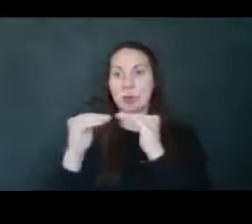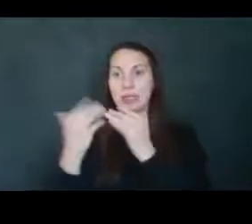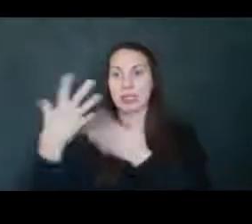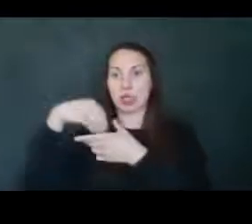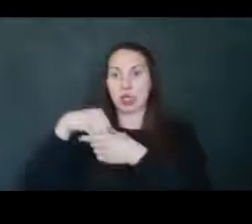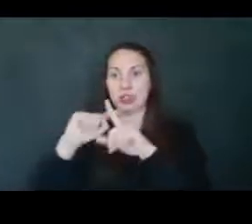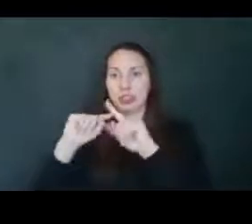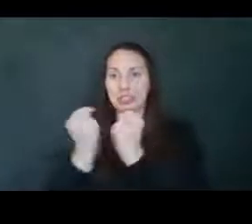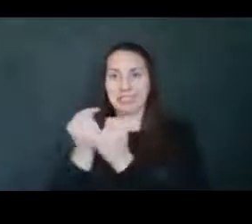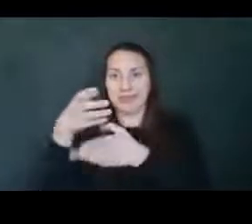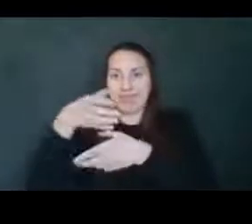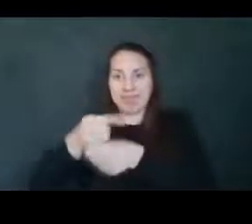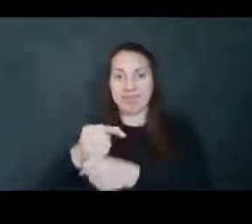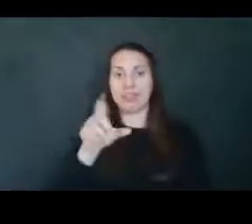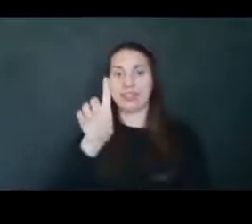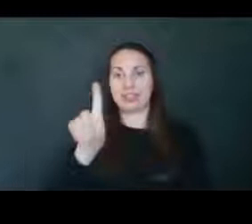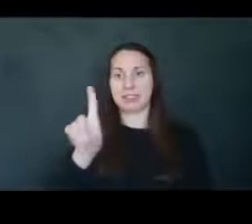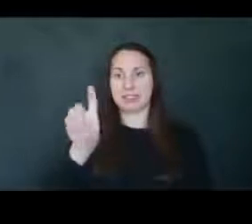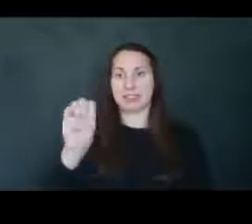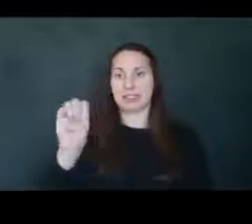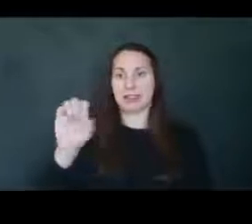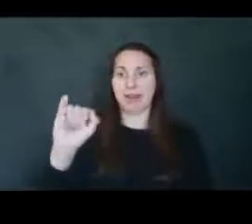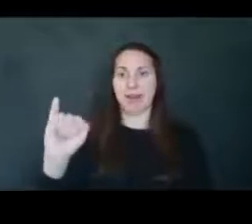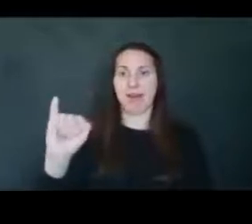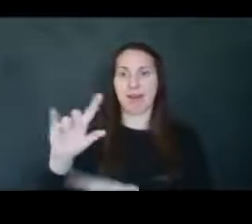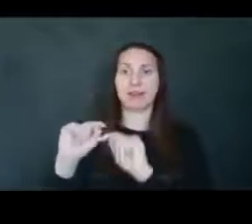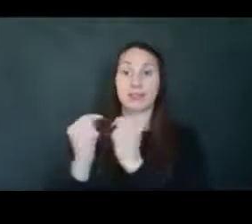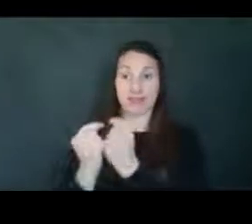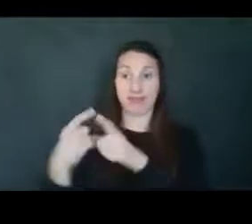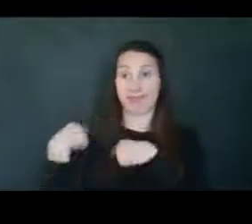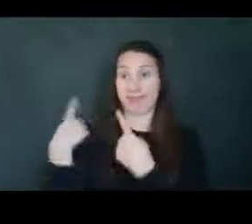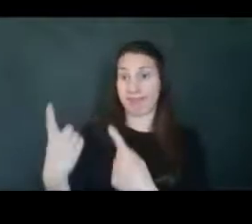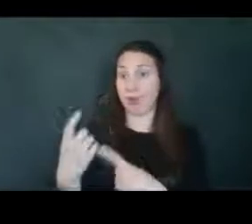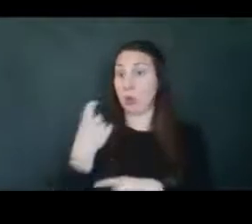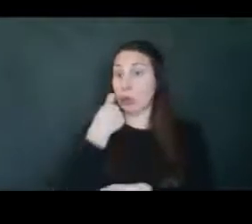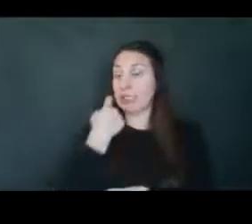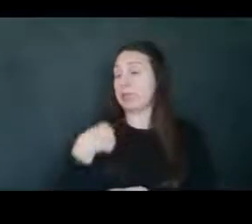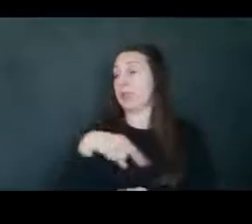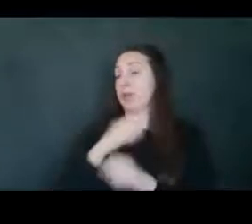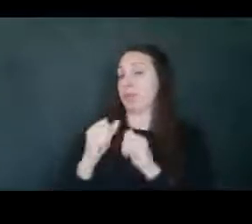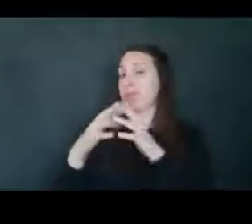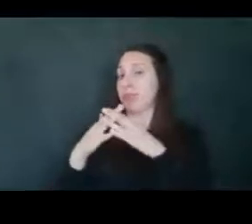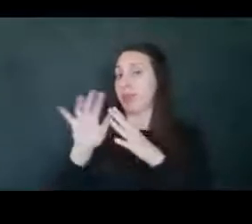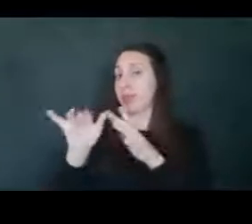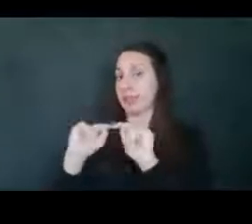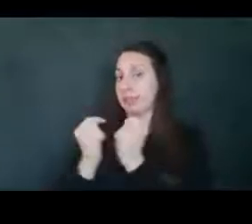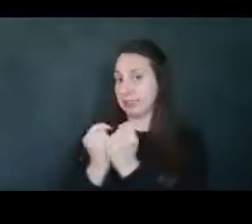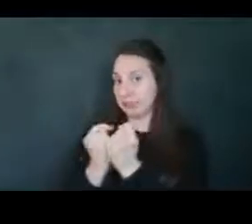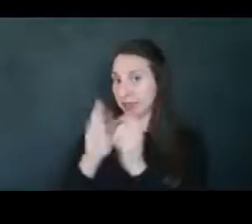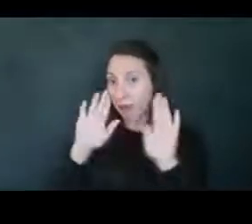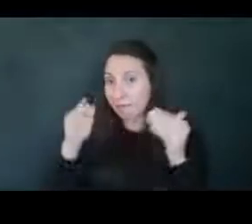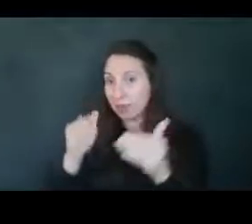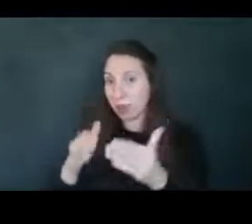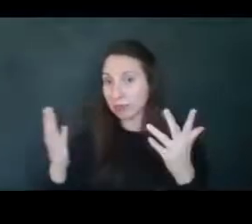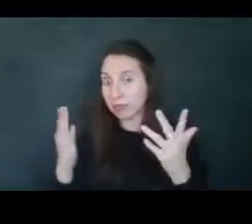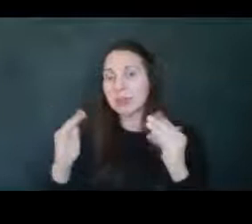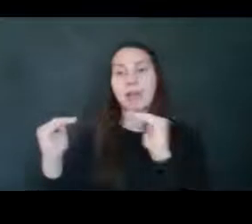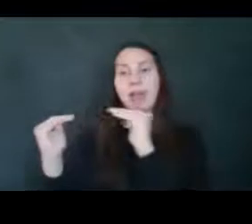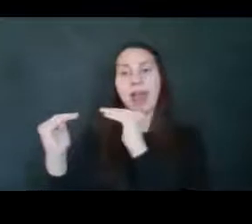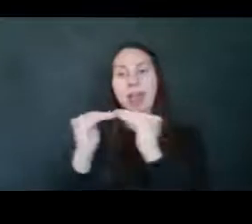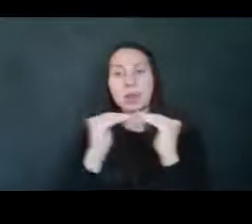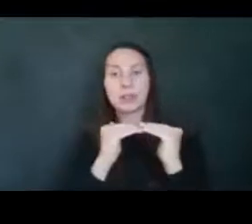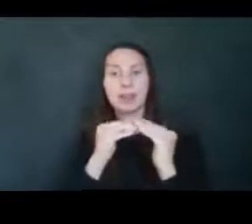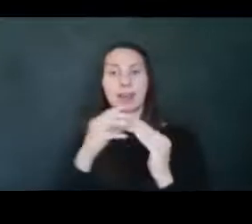past several years that focuses on equity and accessibility in the areas of race,